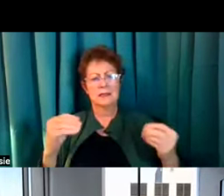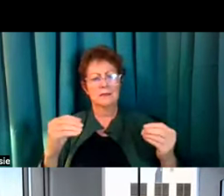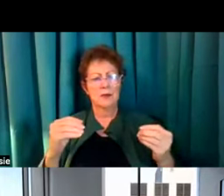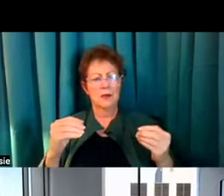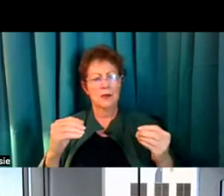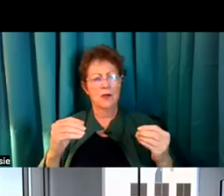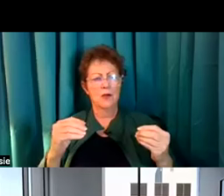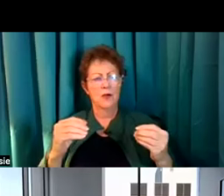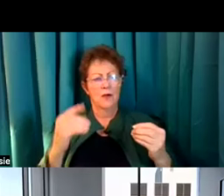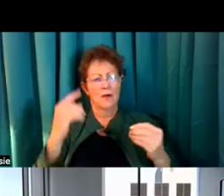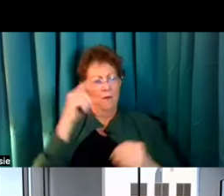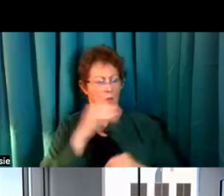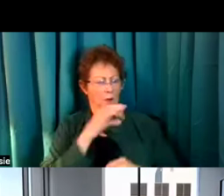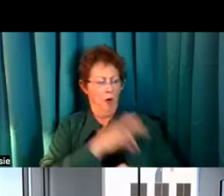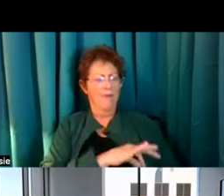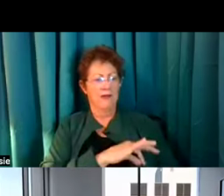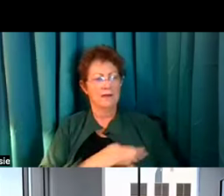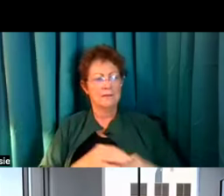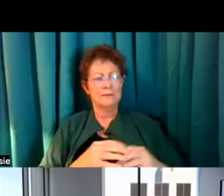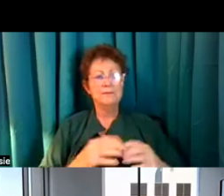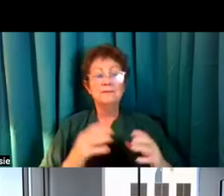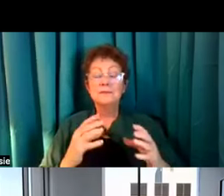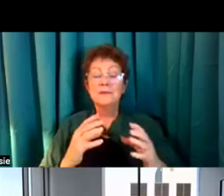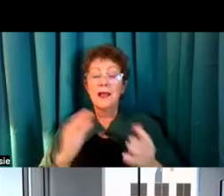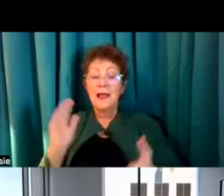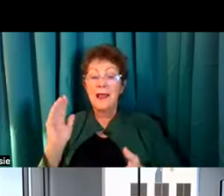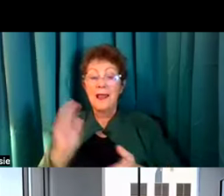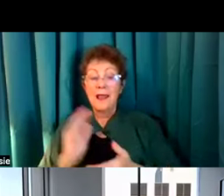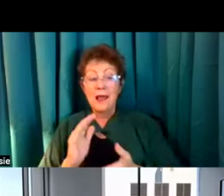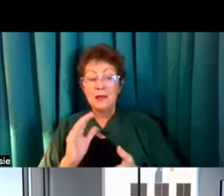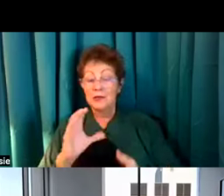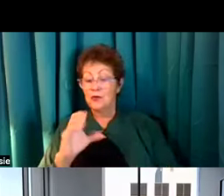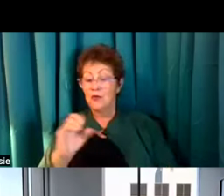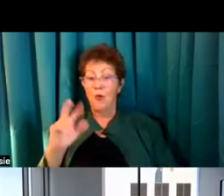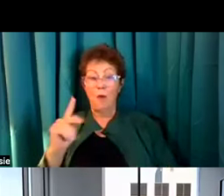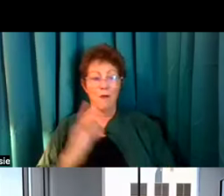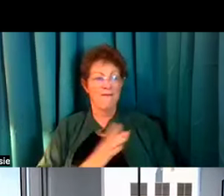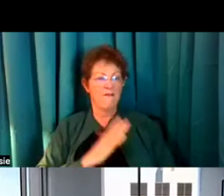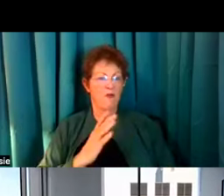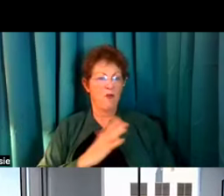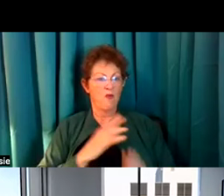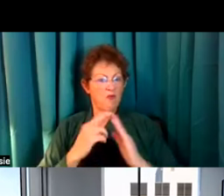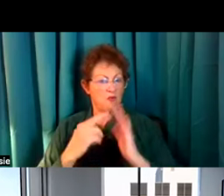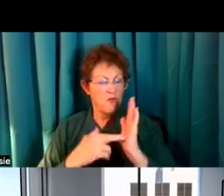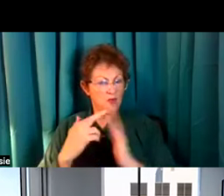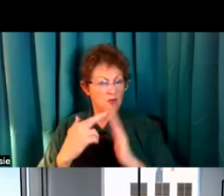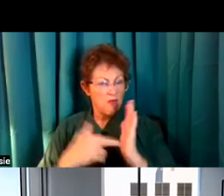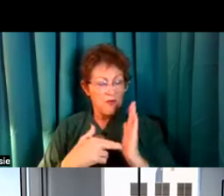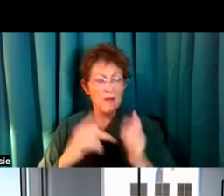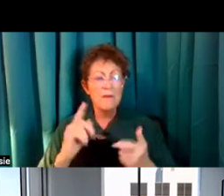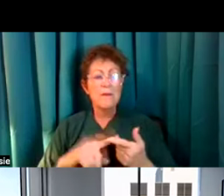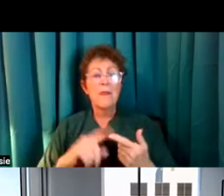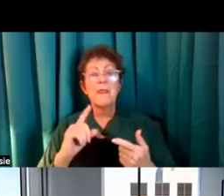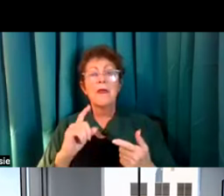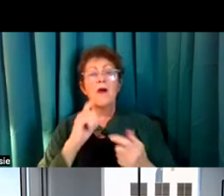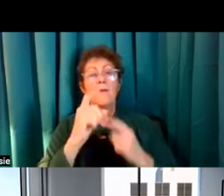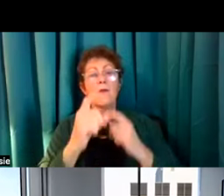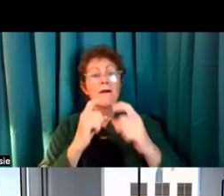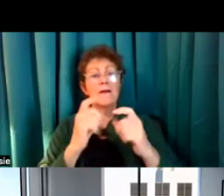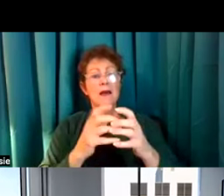of a for-profit, a lot less corporate formalities, and provides a